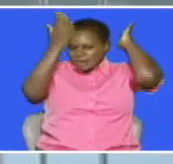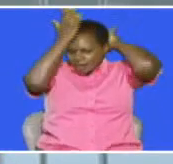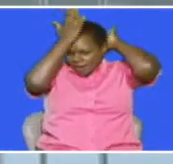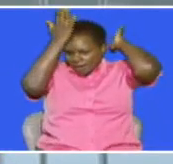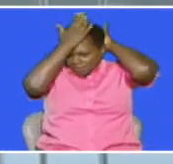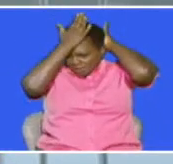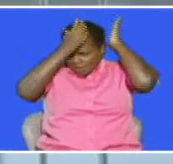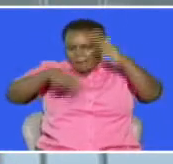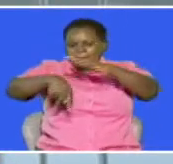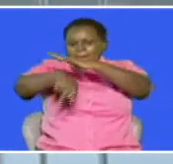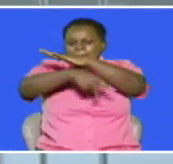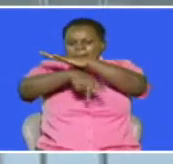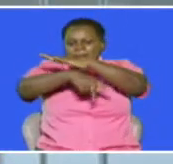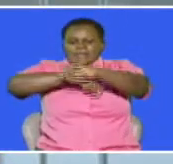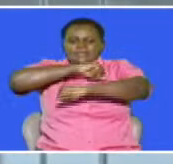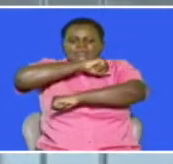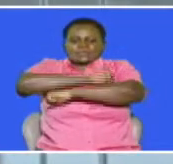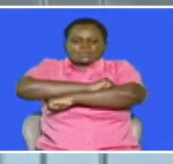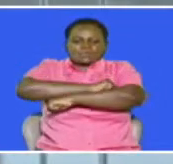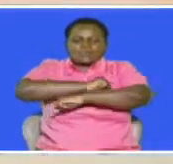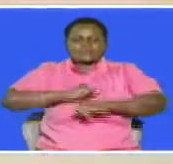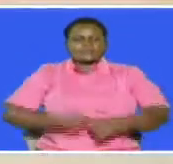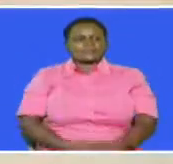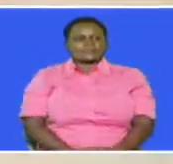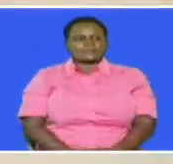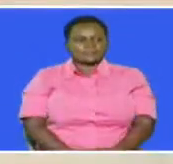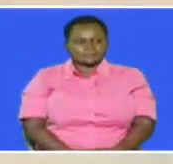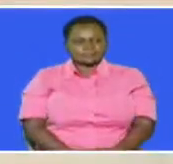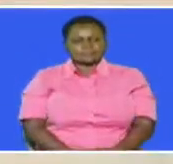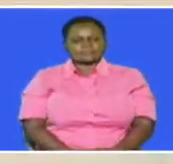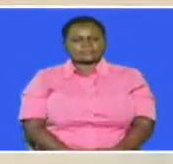Primary School. Willie Lusige reports.